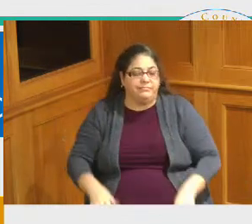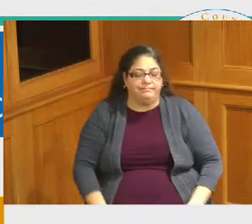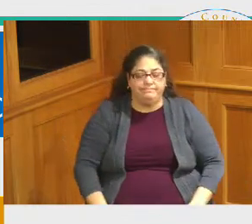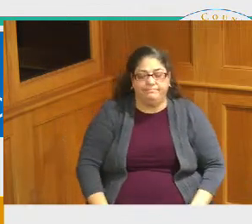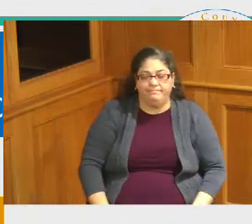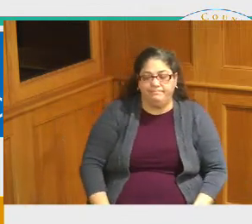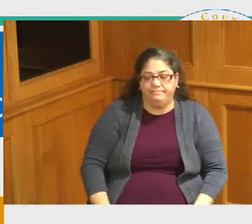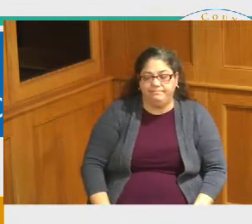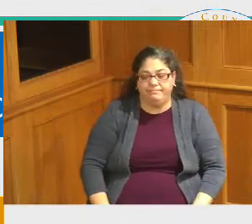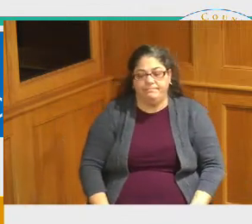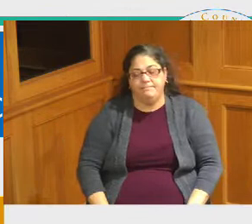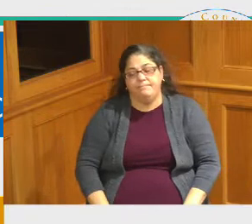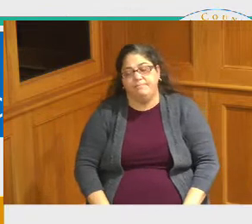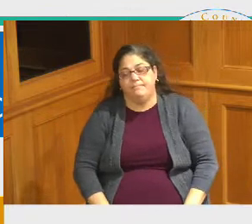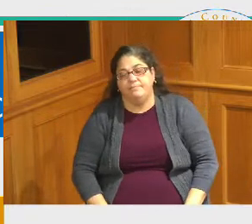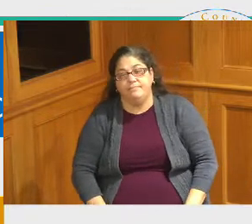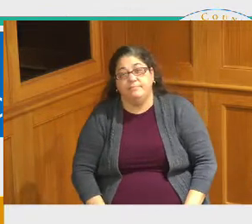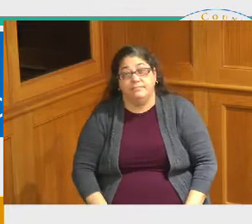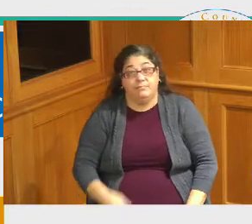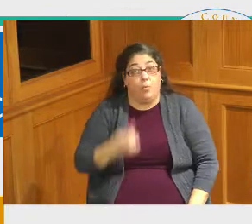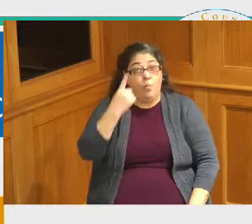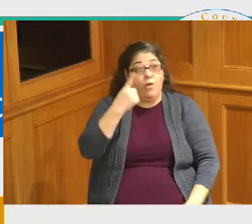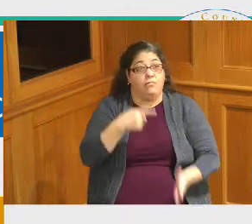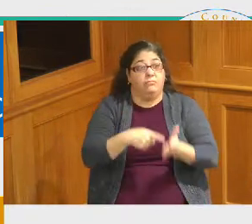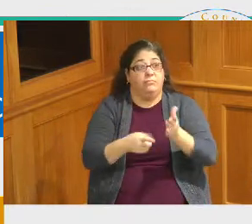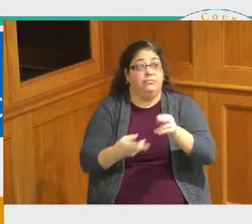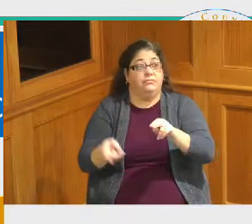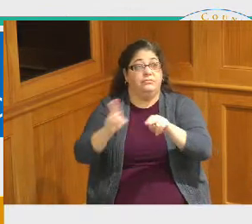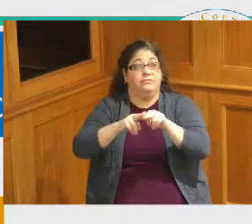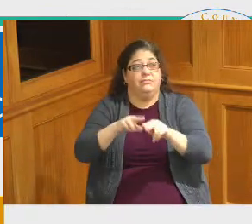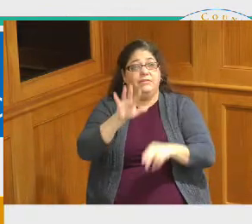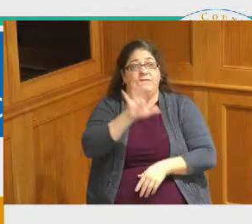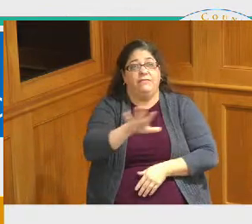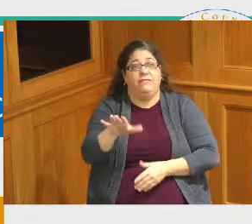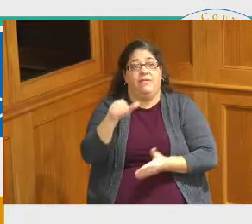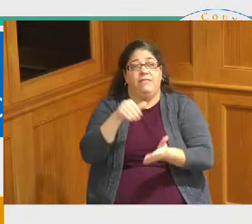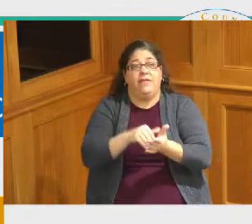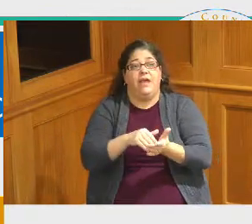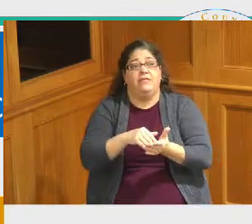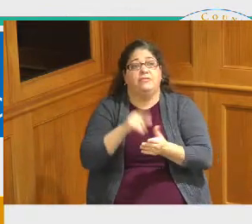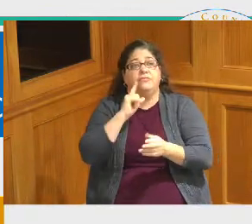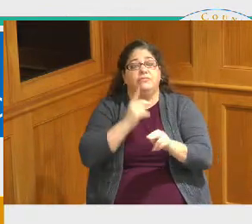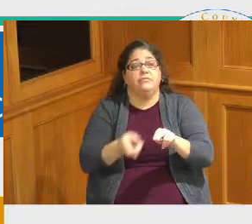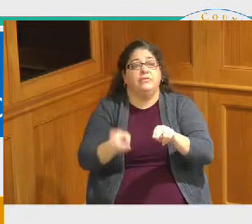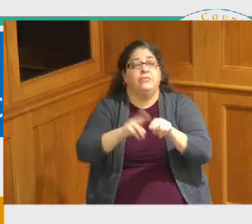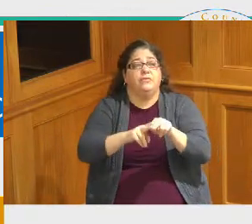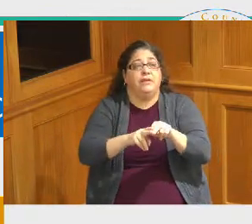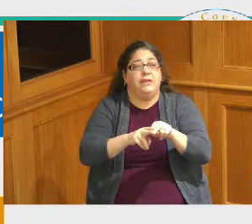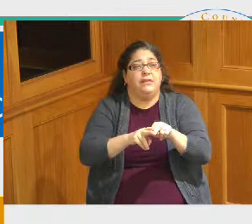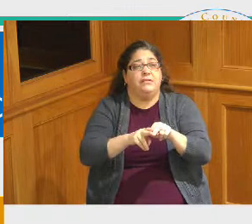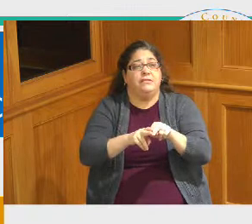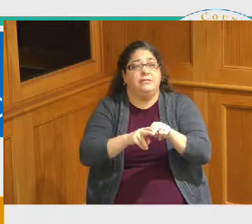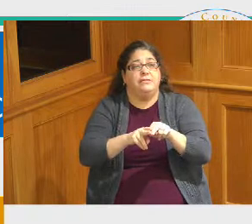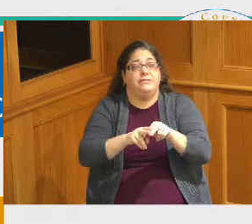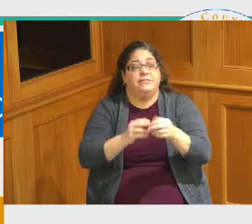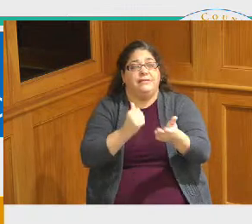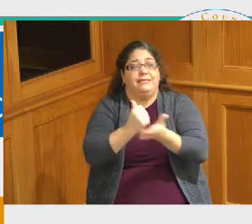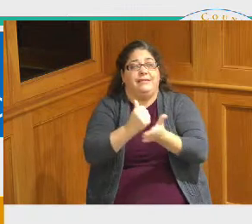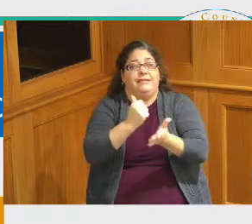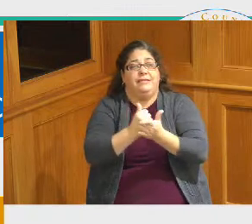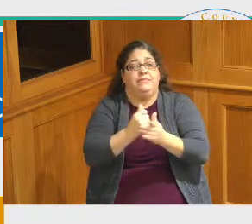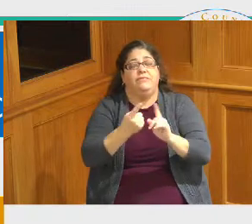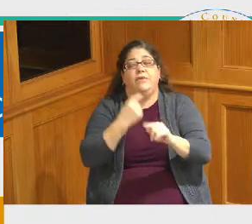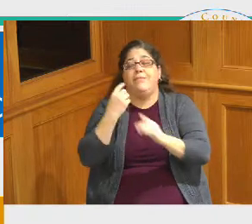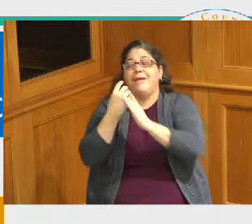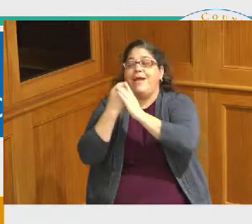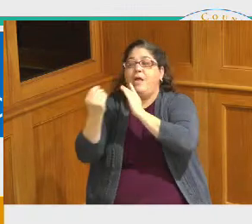one of the increases that we're asking for is $55,000 to increase our assistance from our